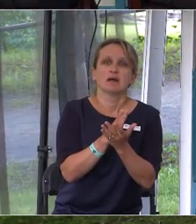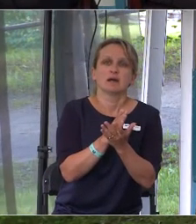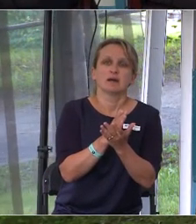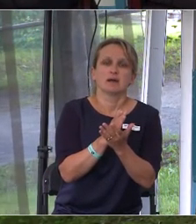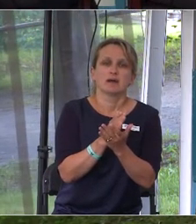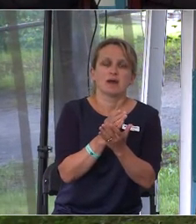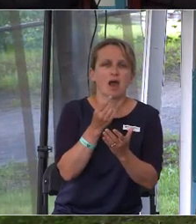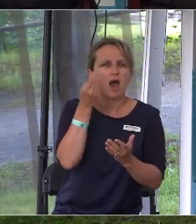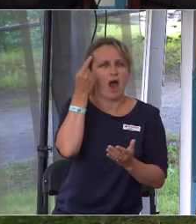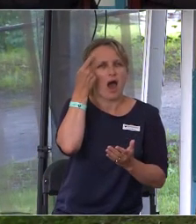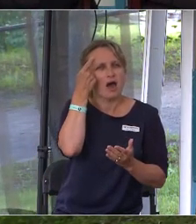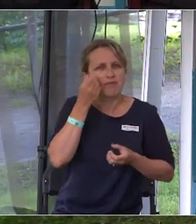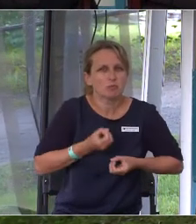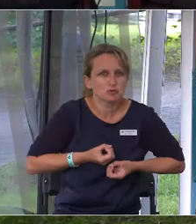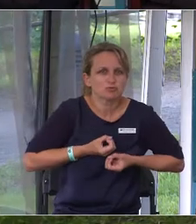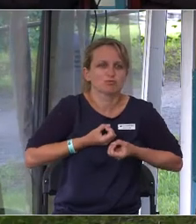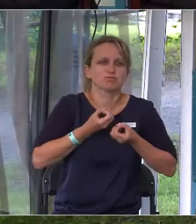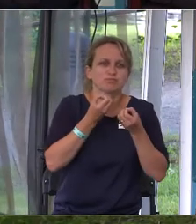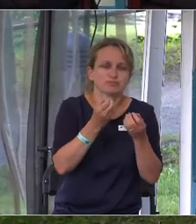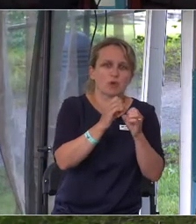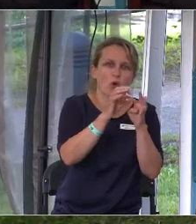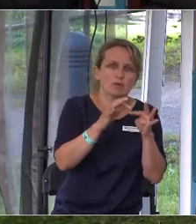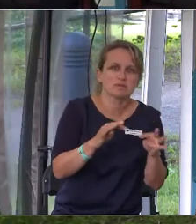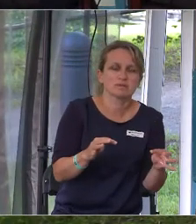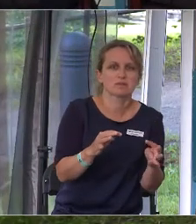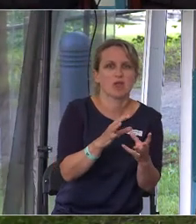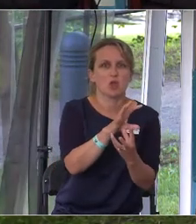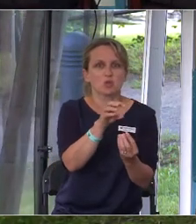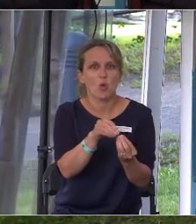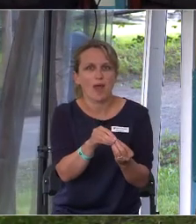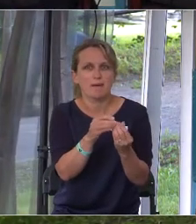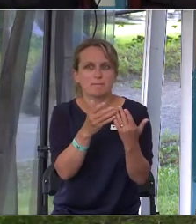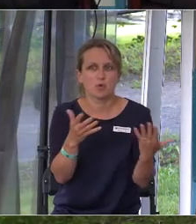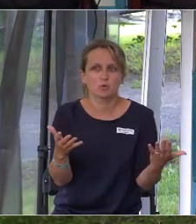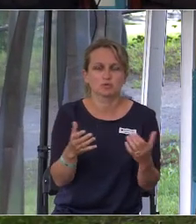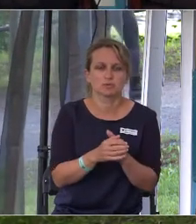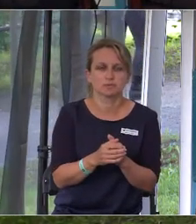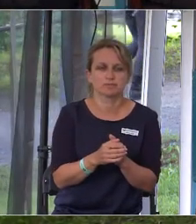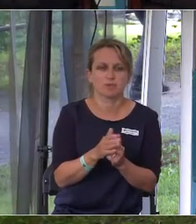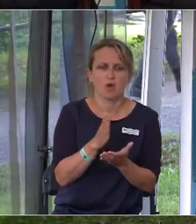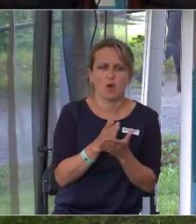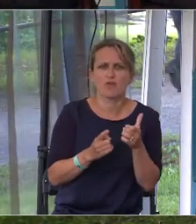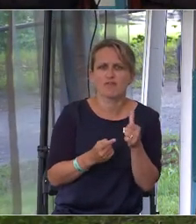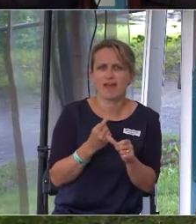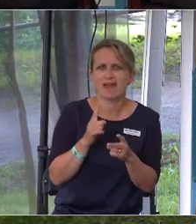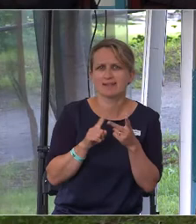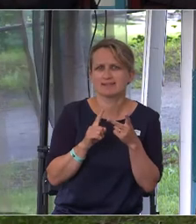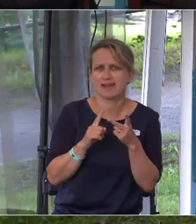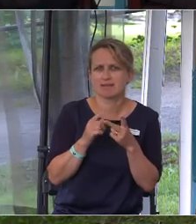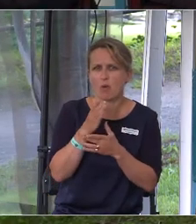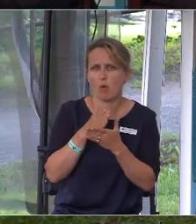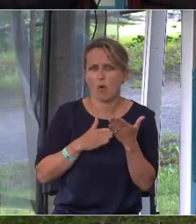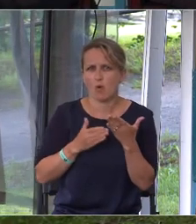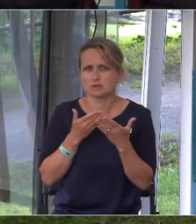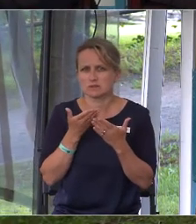expressing opinions online and the consequences resulting from it, there's also another side of that I've seen so quickly in this